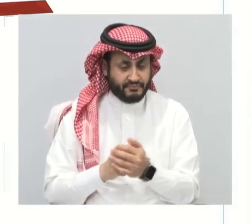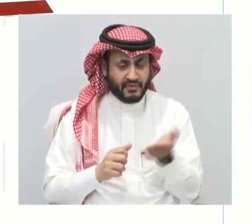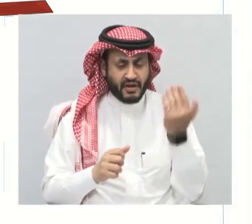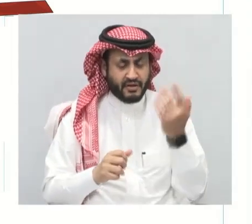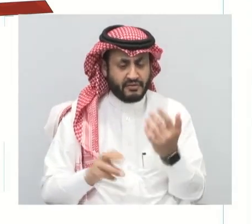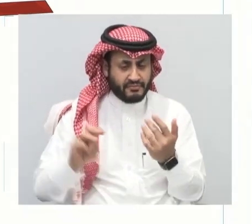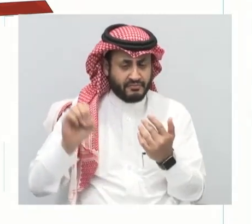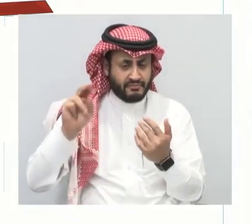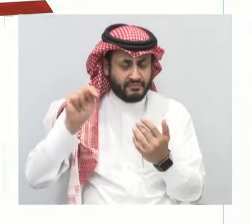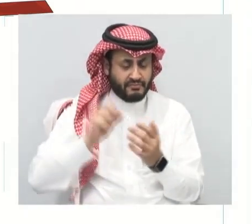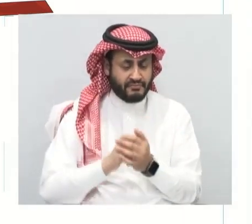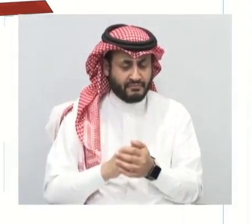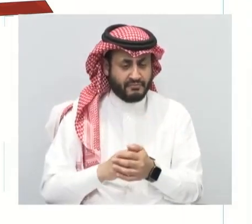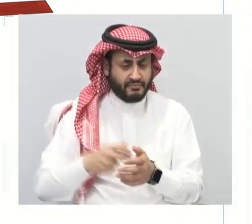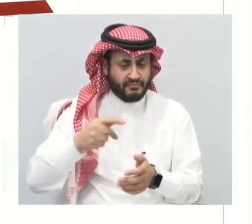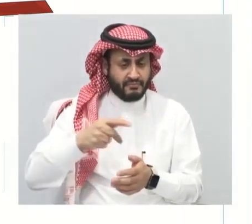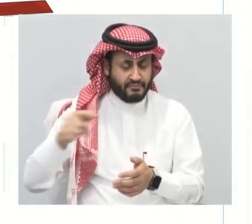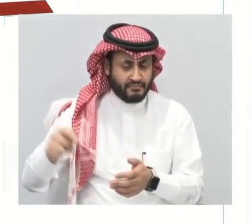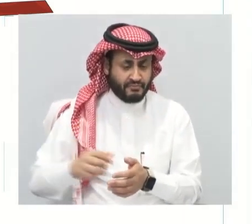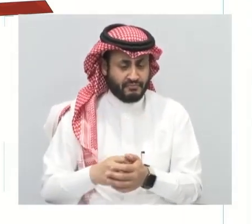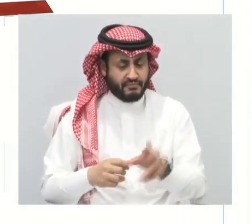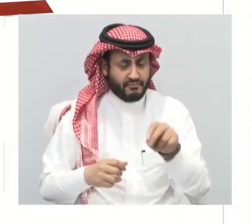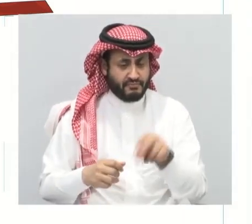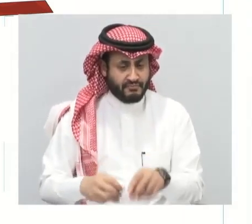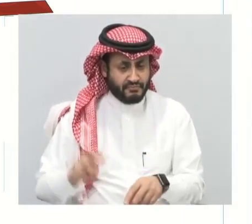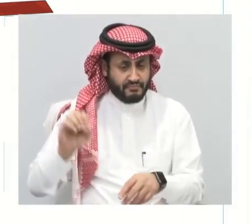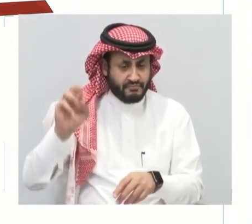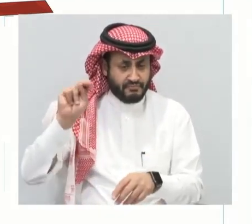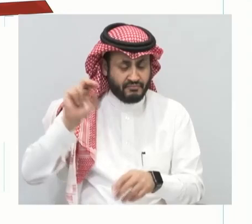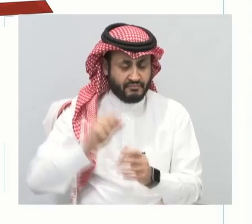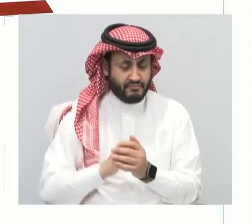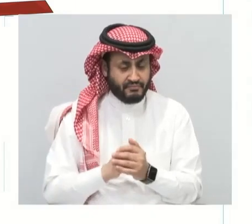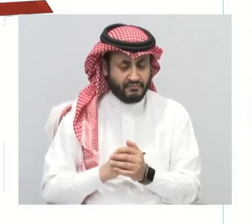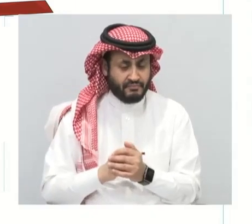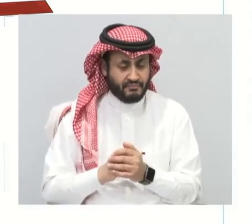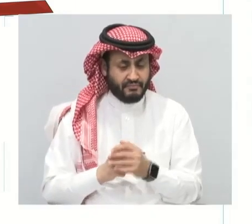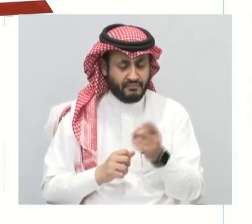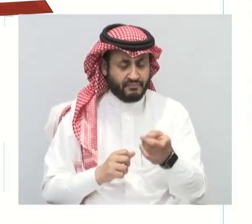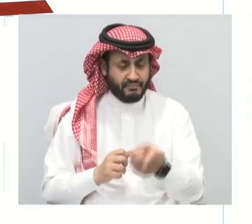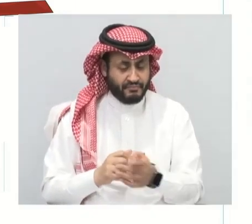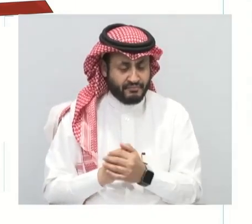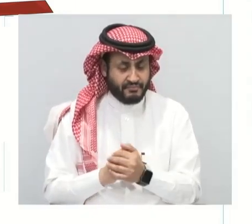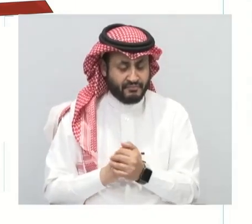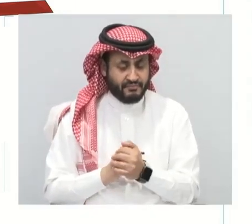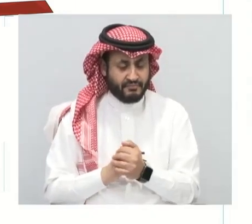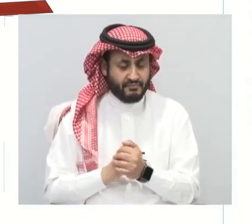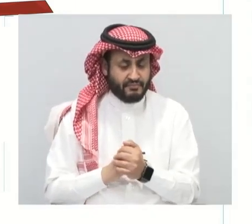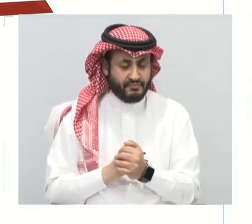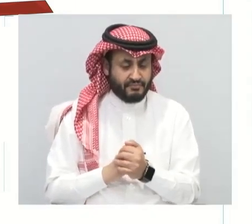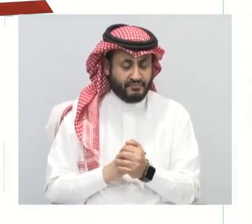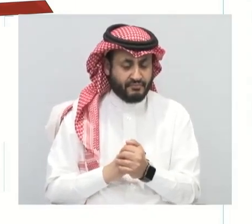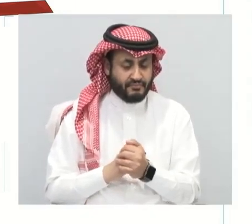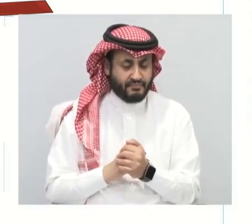win is won, and the past participle is won. How can we use it in three sentences? We can say he wins the